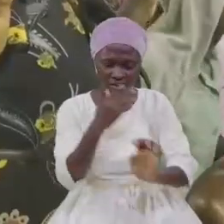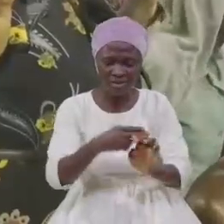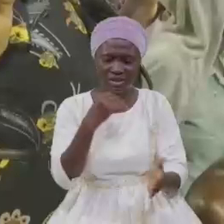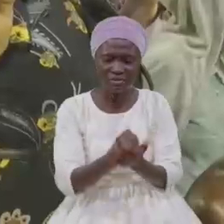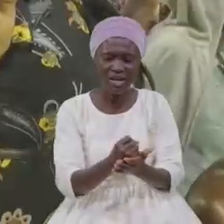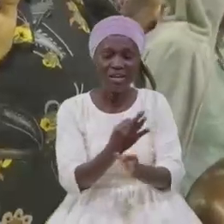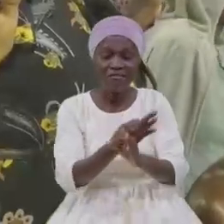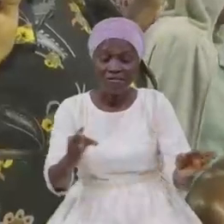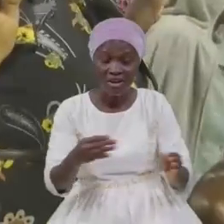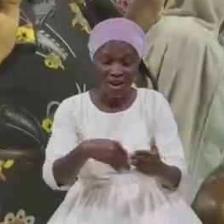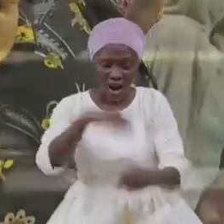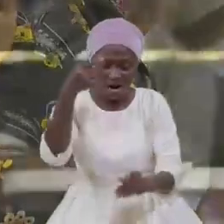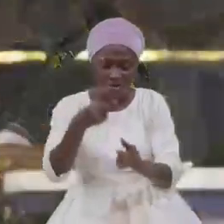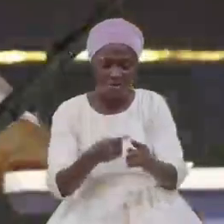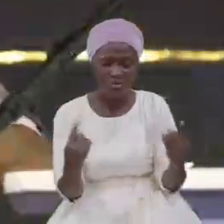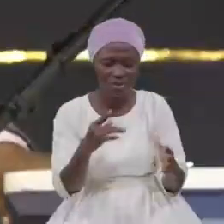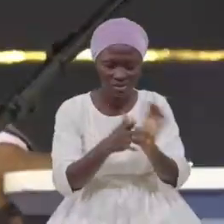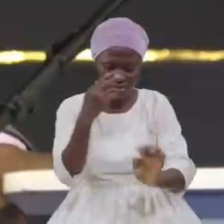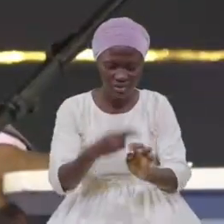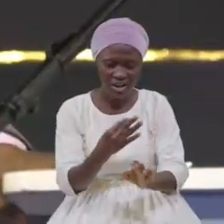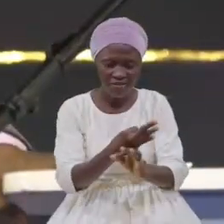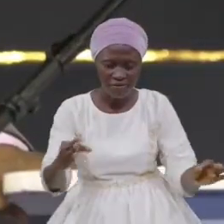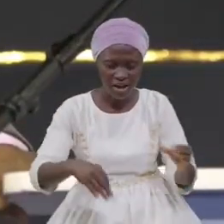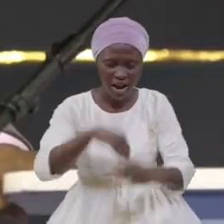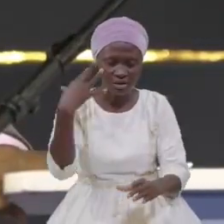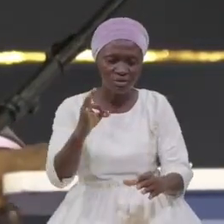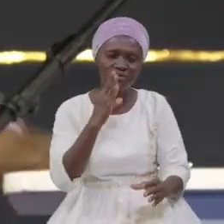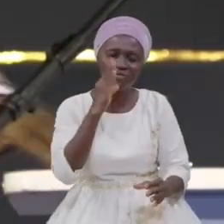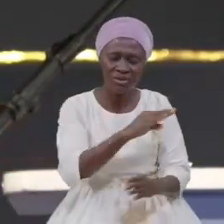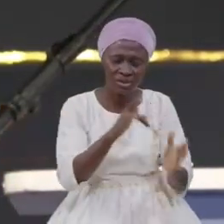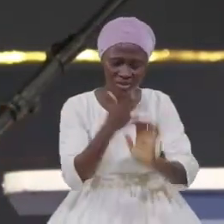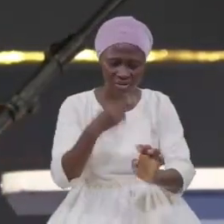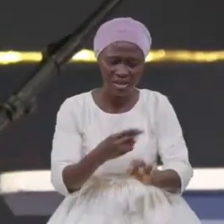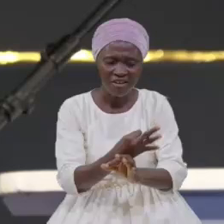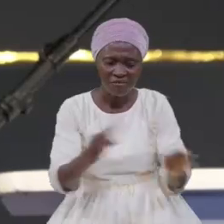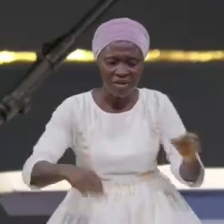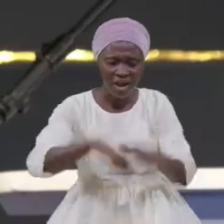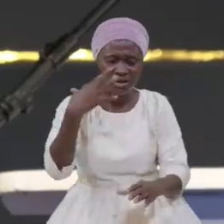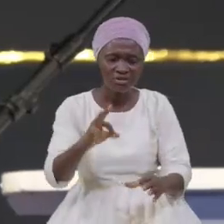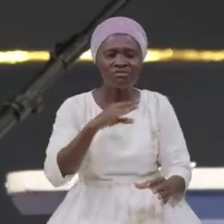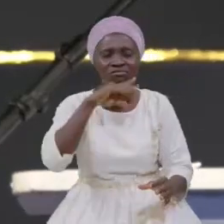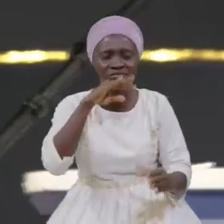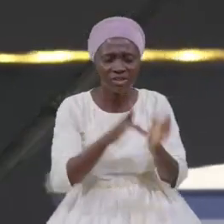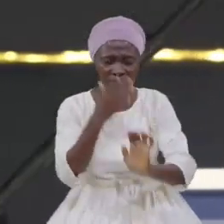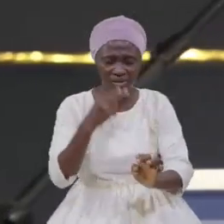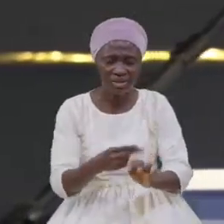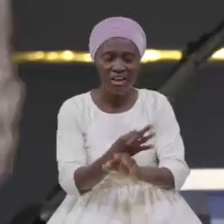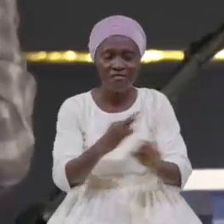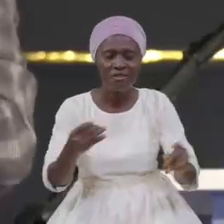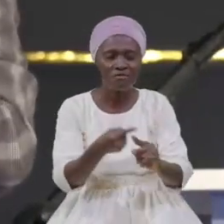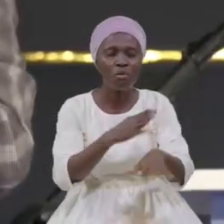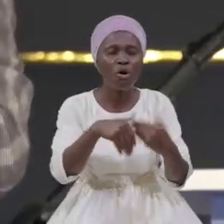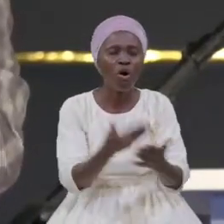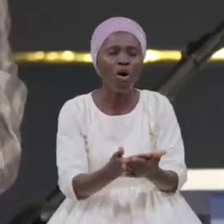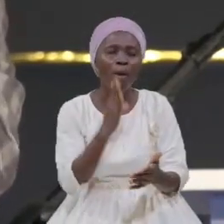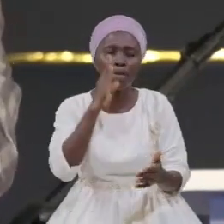sin. Free from evil. Free from defilement. Free from all those gangs. And